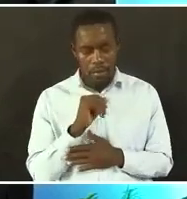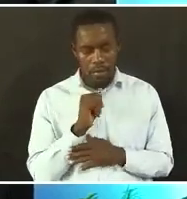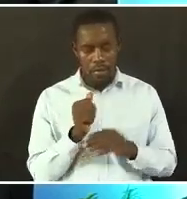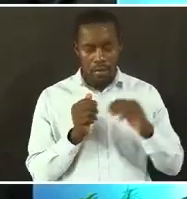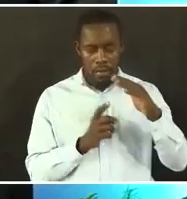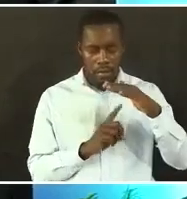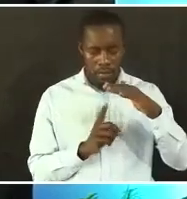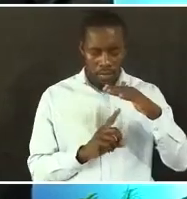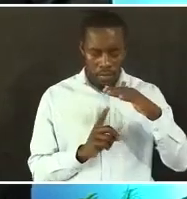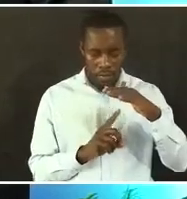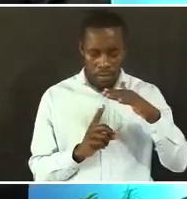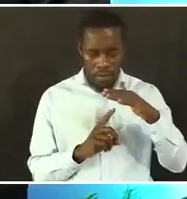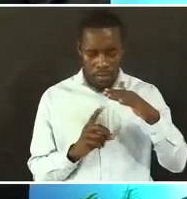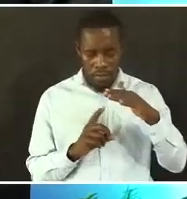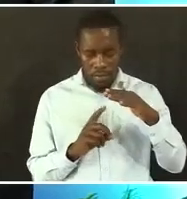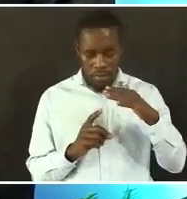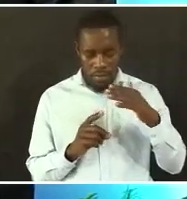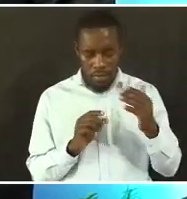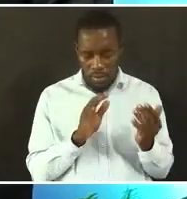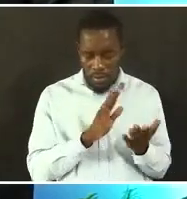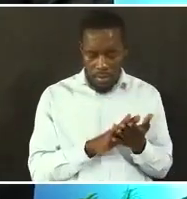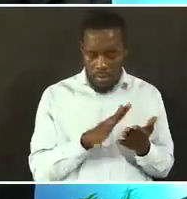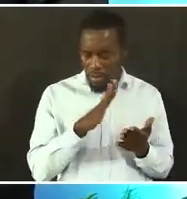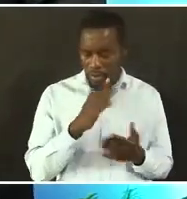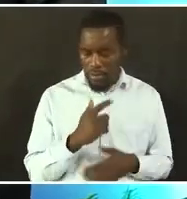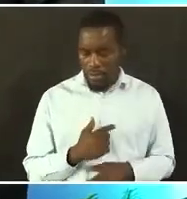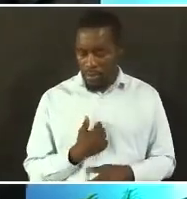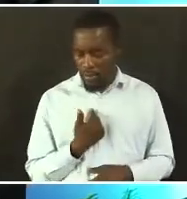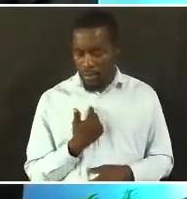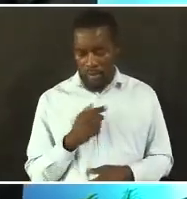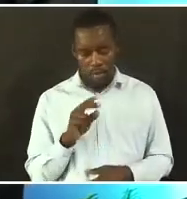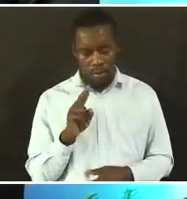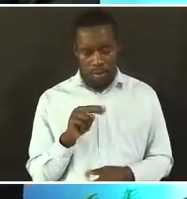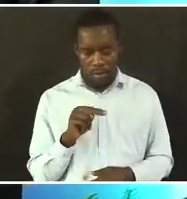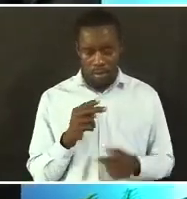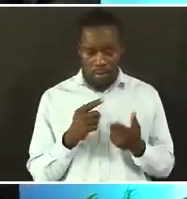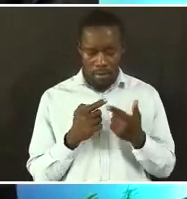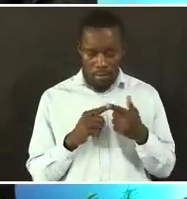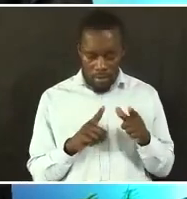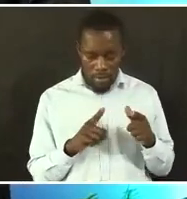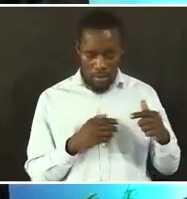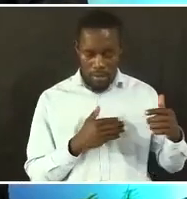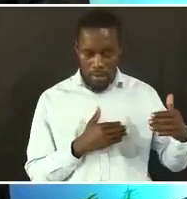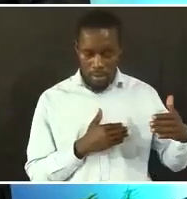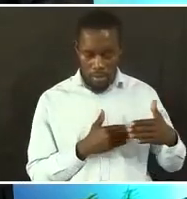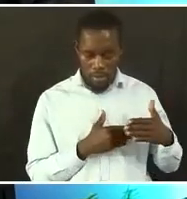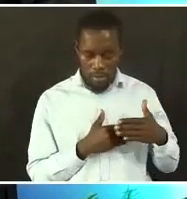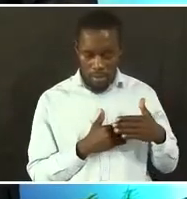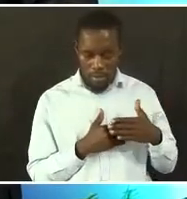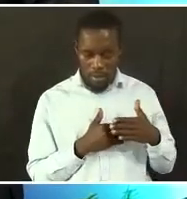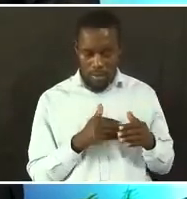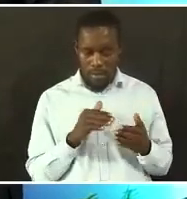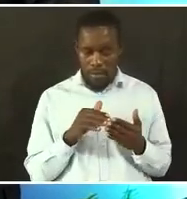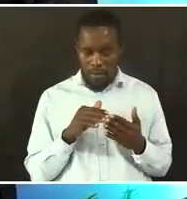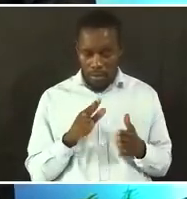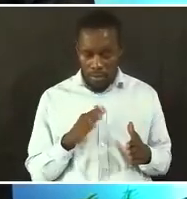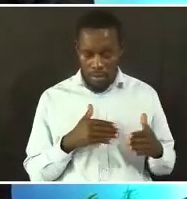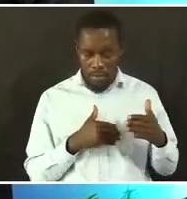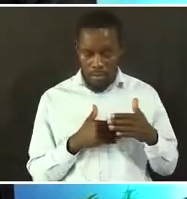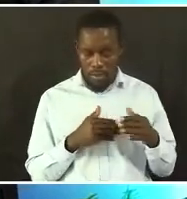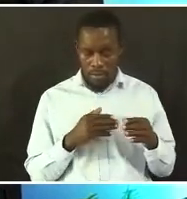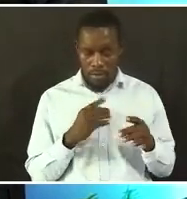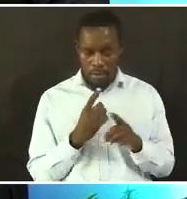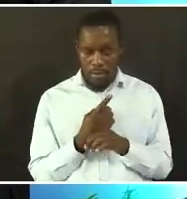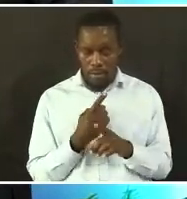to uplift ourselves. It's a ministry for us to bring you closer to those who are going through challenges that